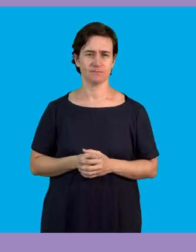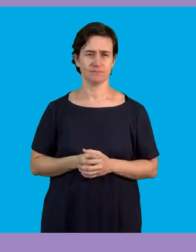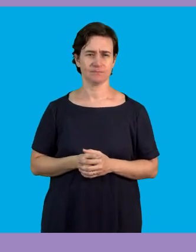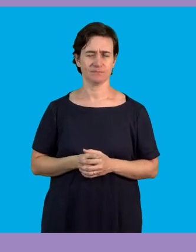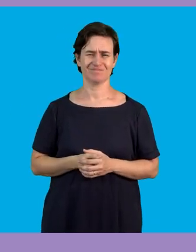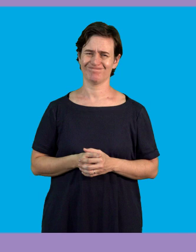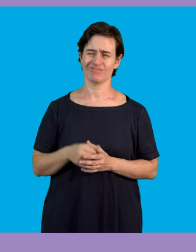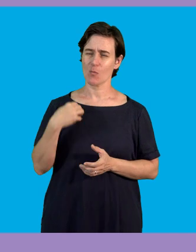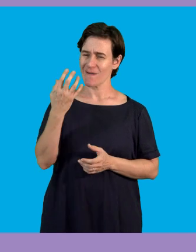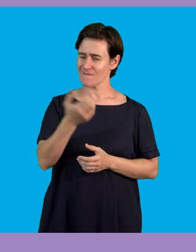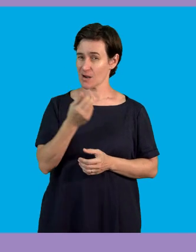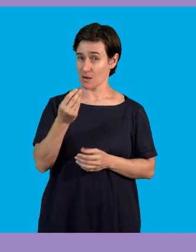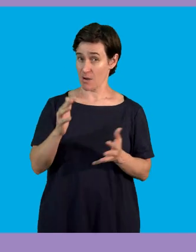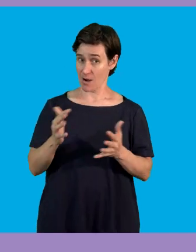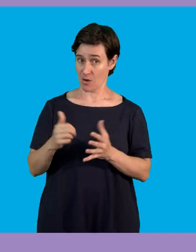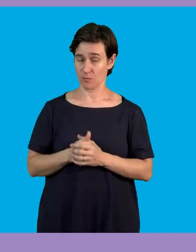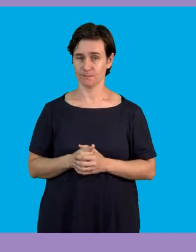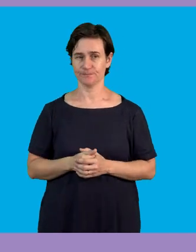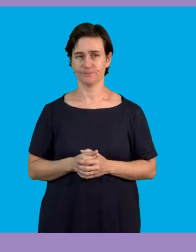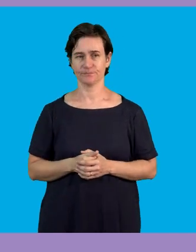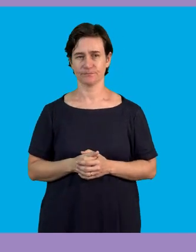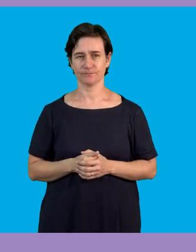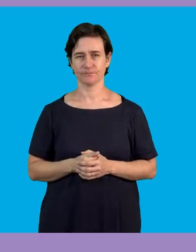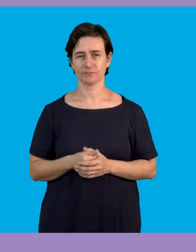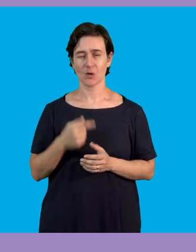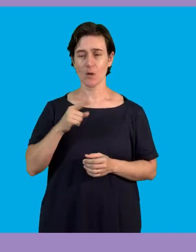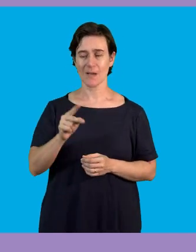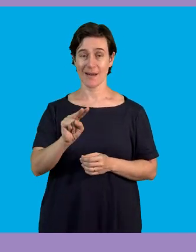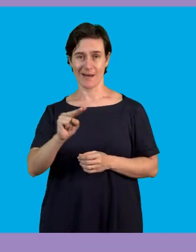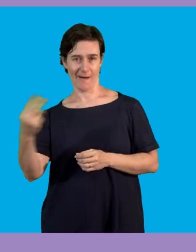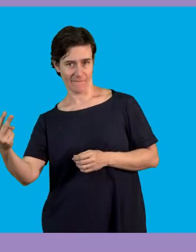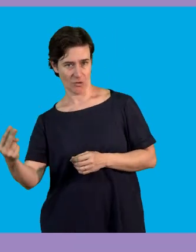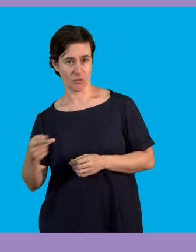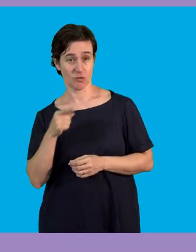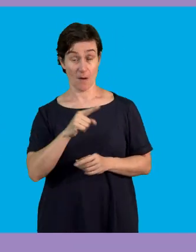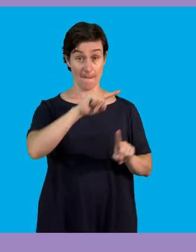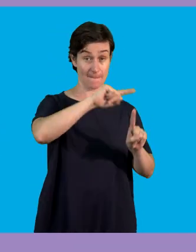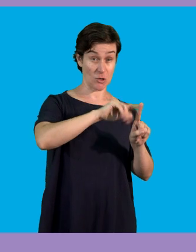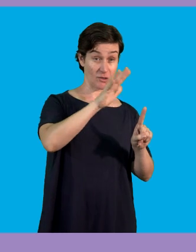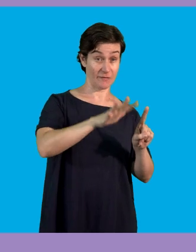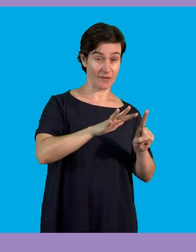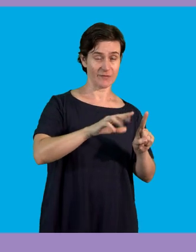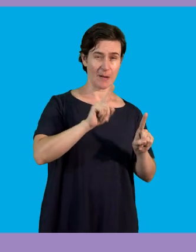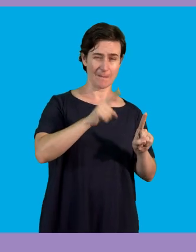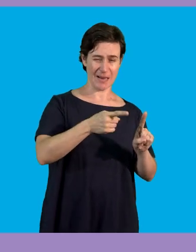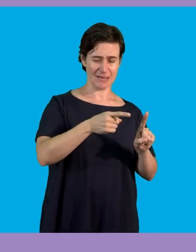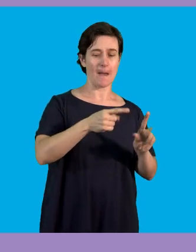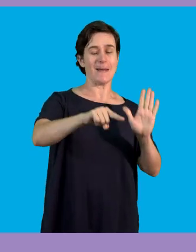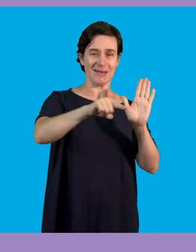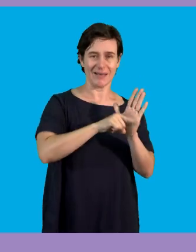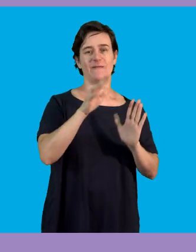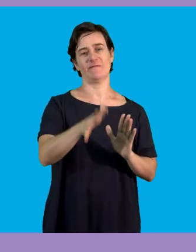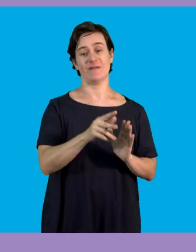so how do we find that number? We start with the additive inverse of 15, and that would be